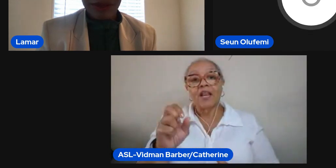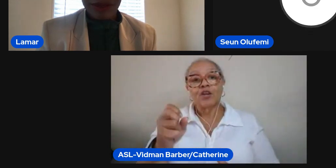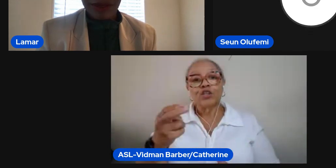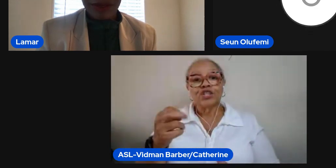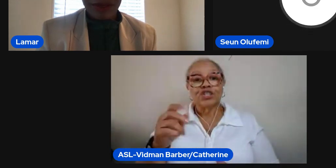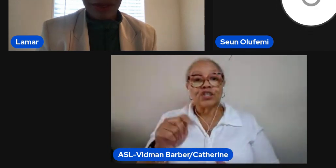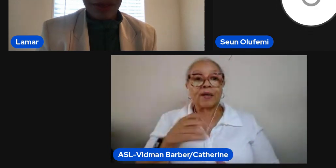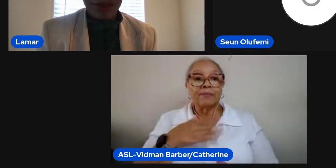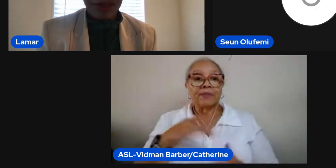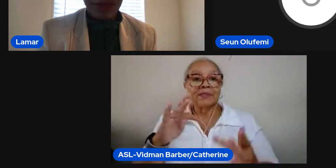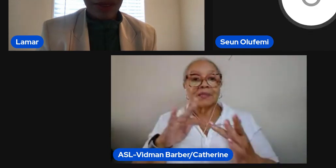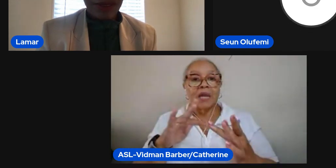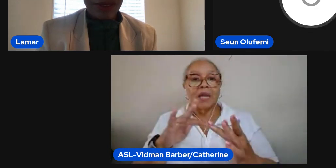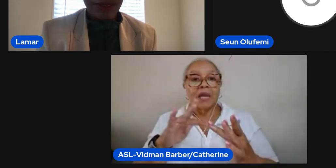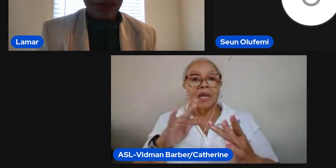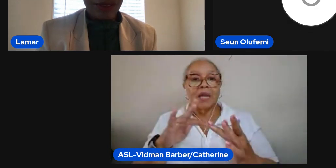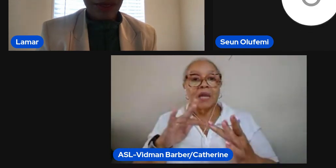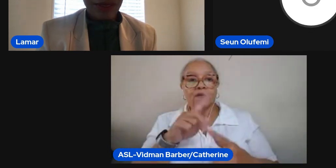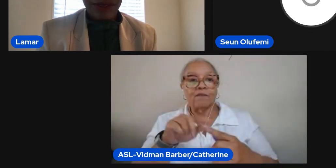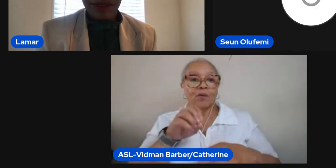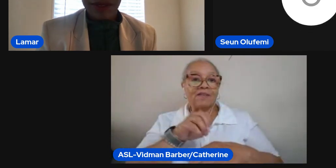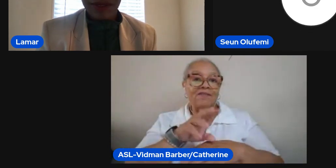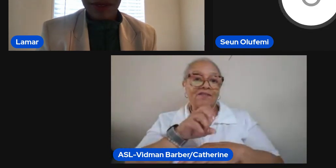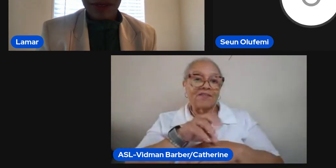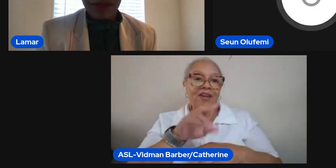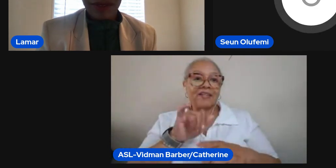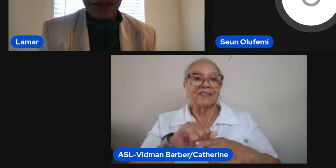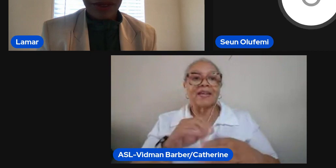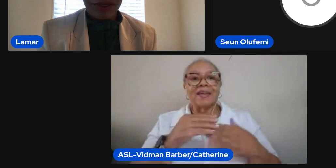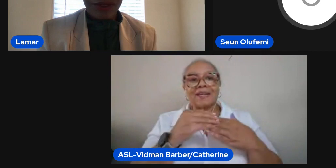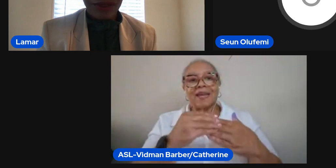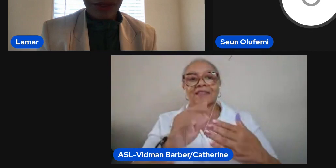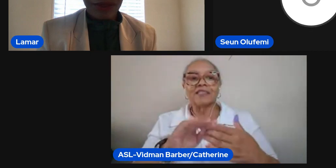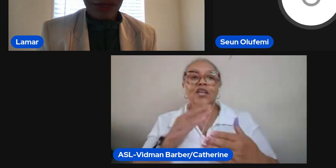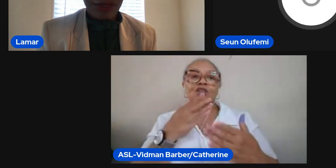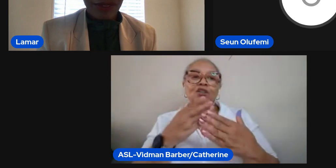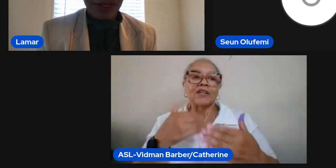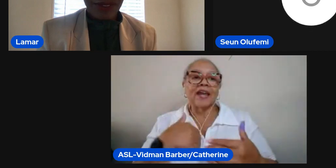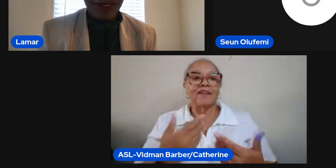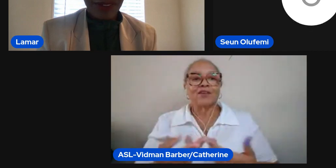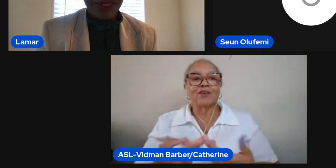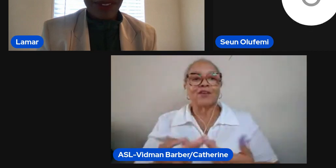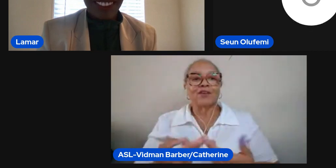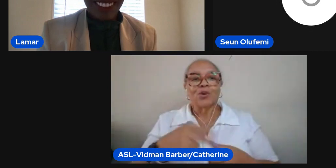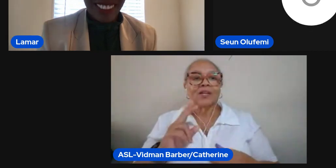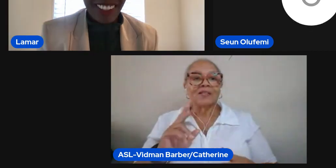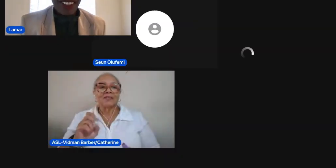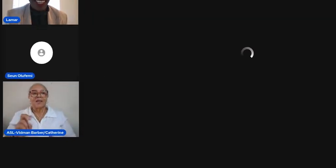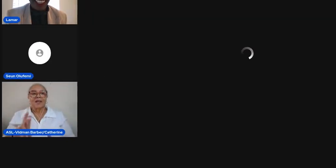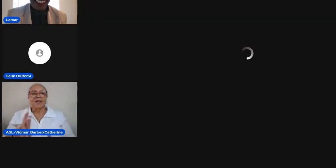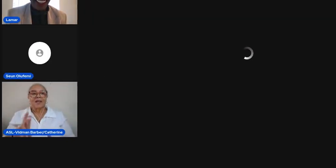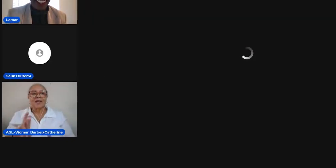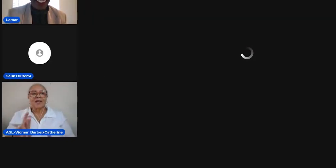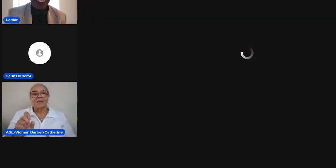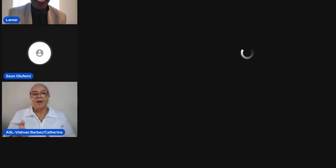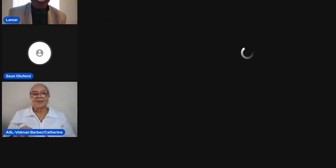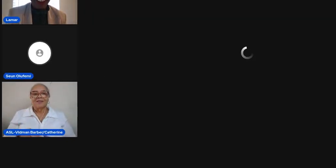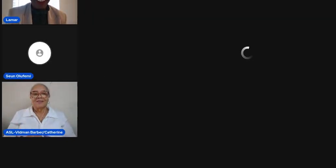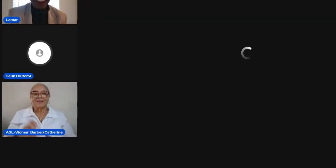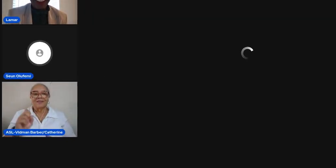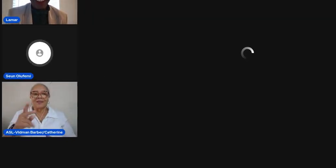reach out to her for advice and guidance. It's good to have you on board, Dr. Lama. Okay, thank